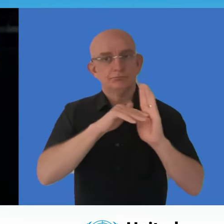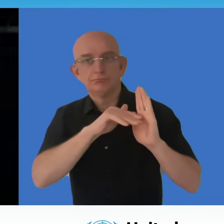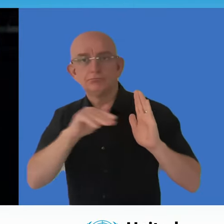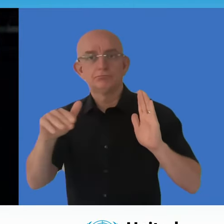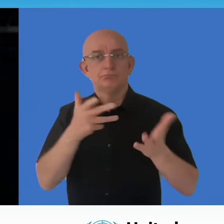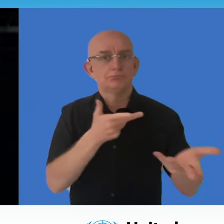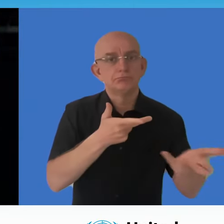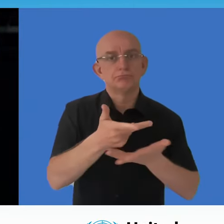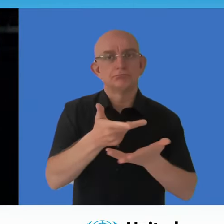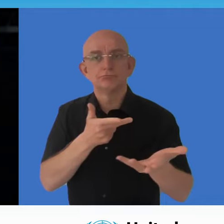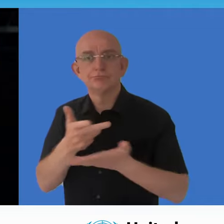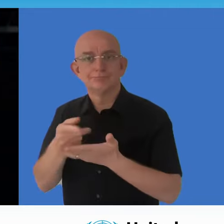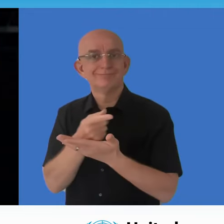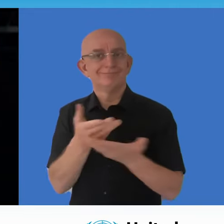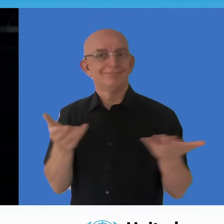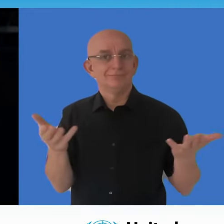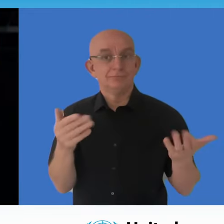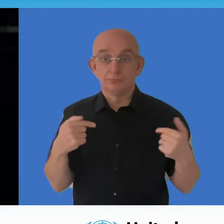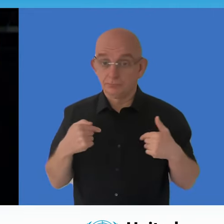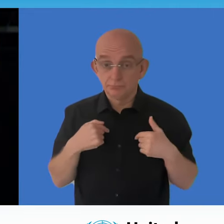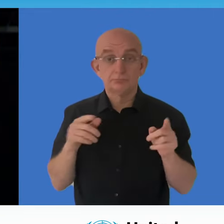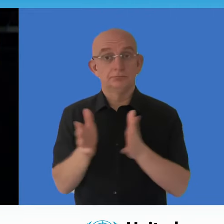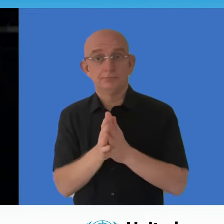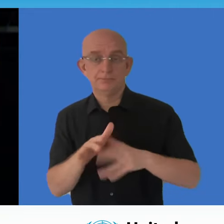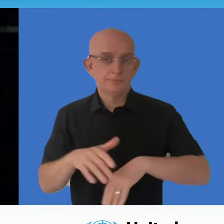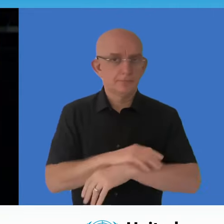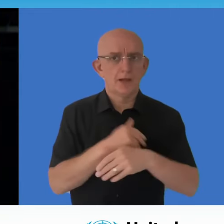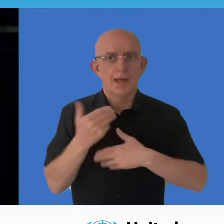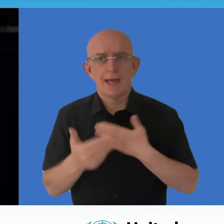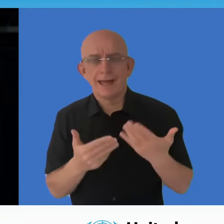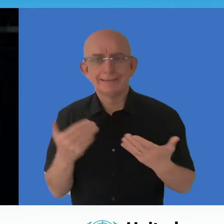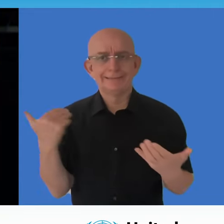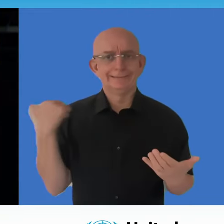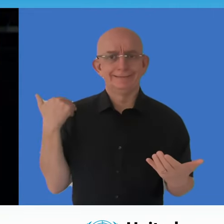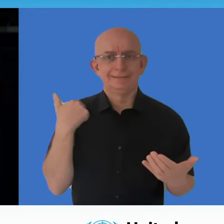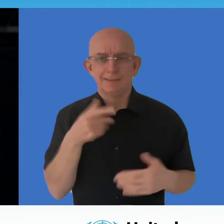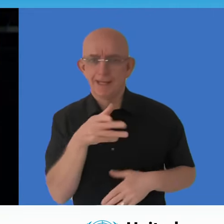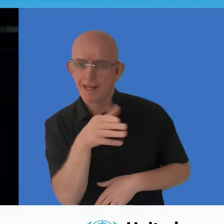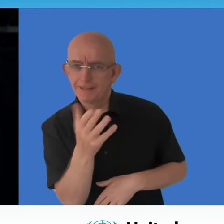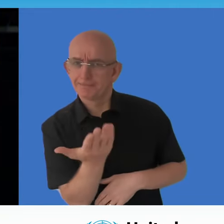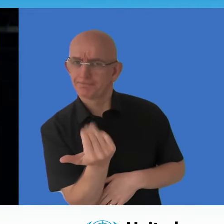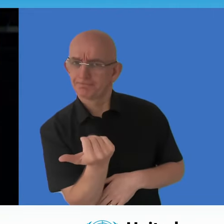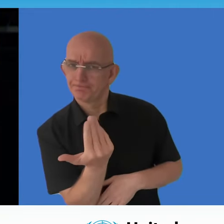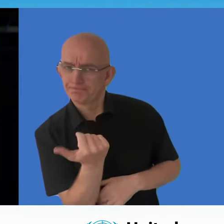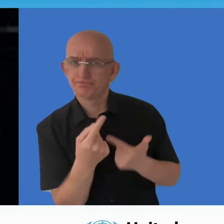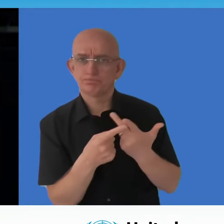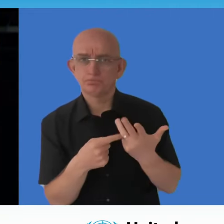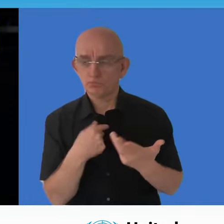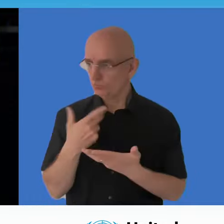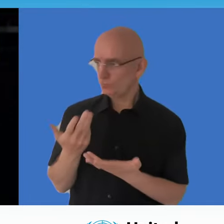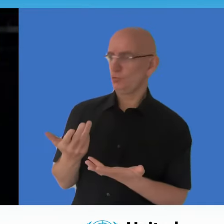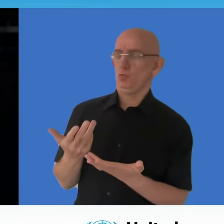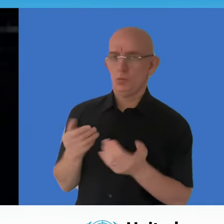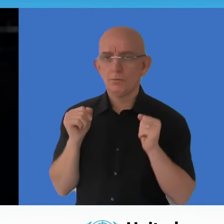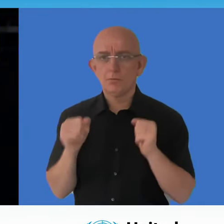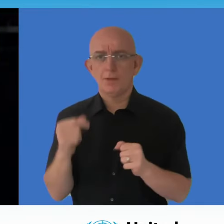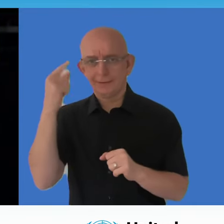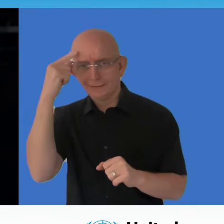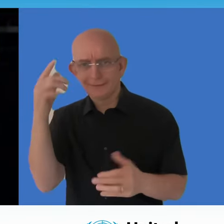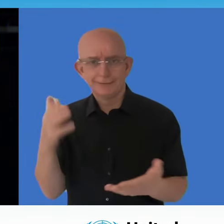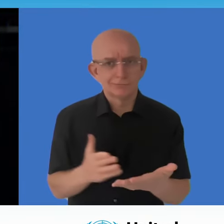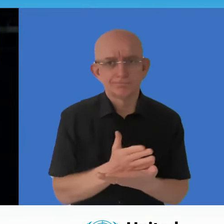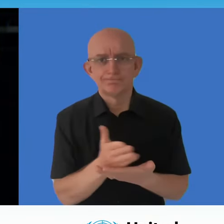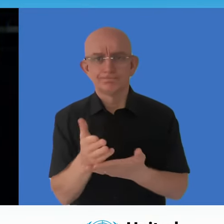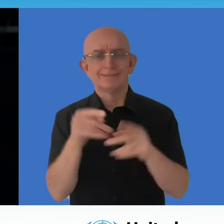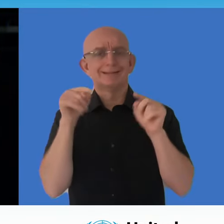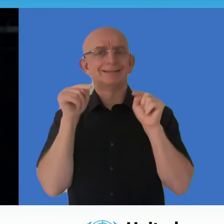I'm also challenging everyone to join our Choose Sustainability campaign, to